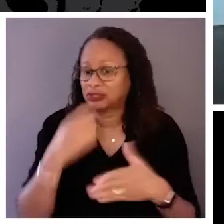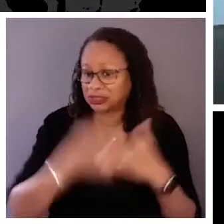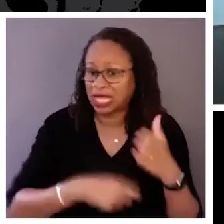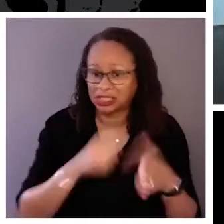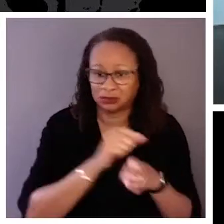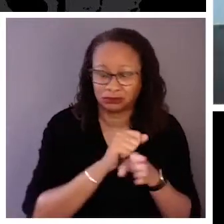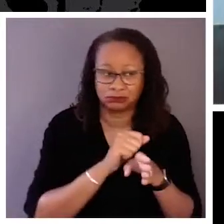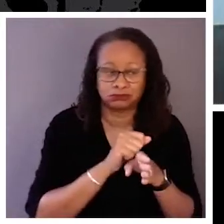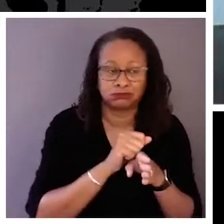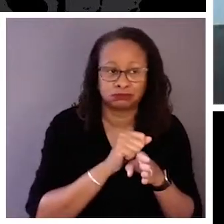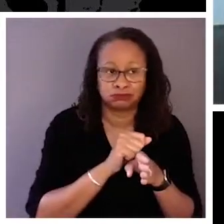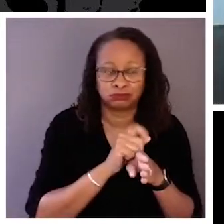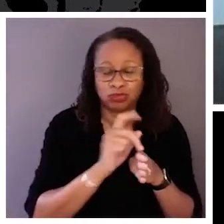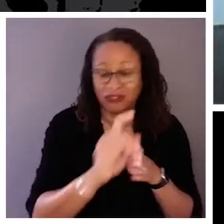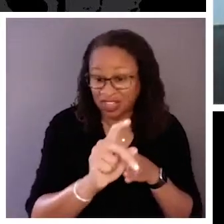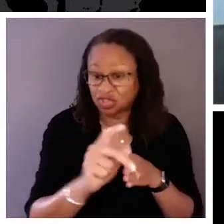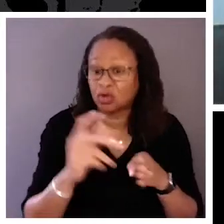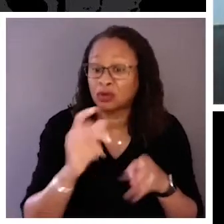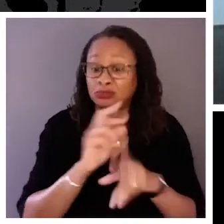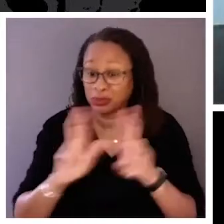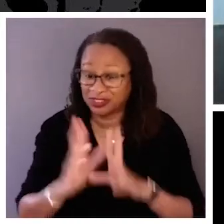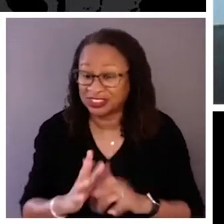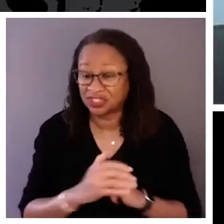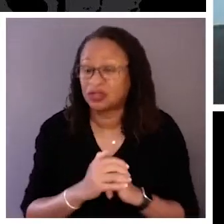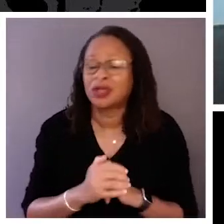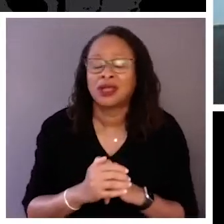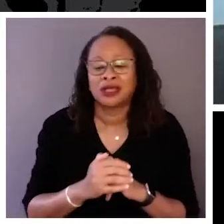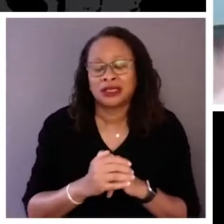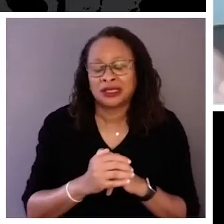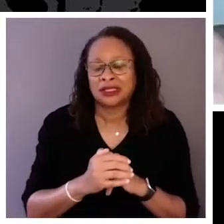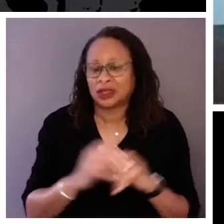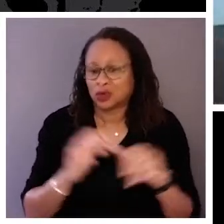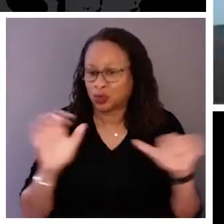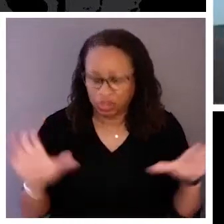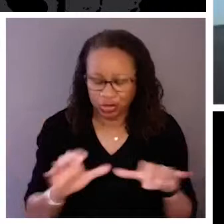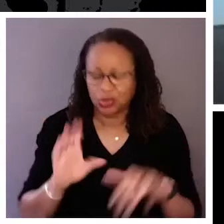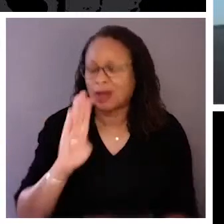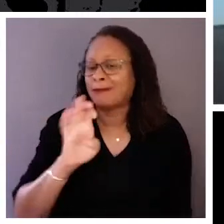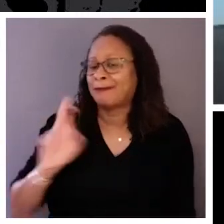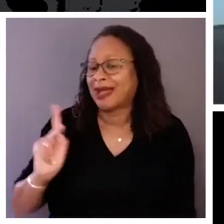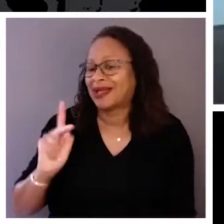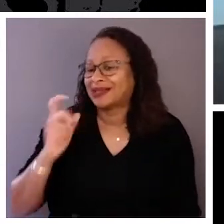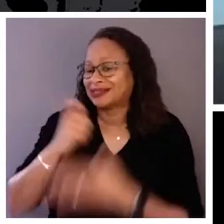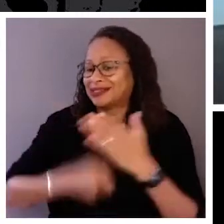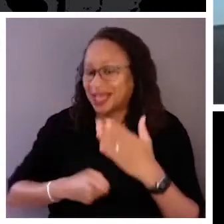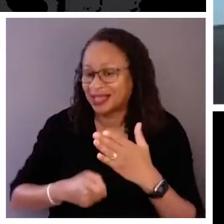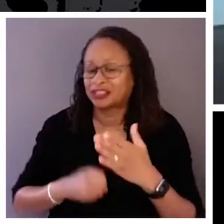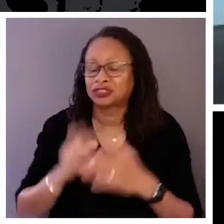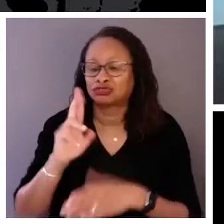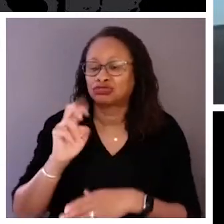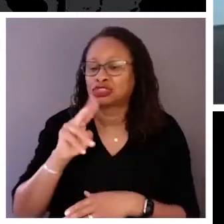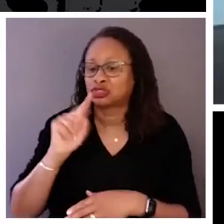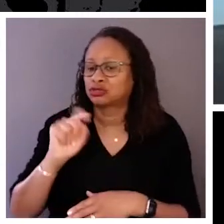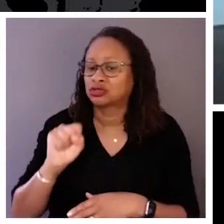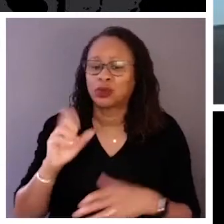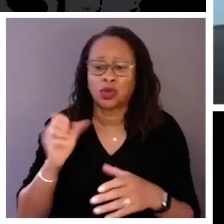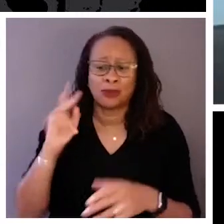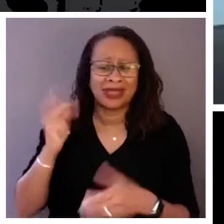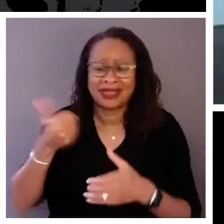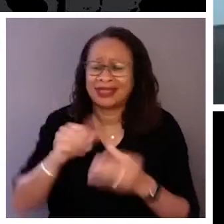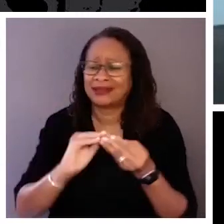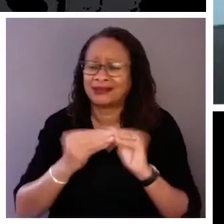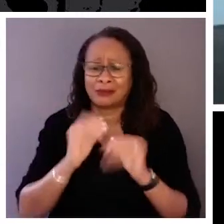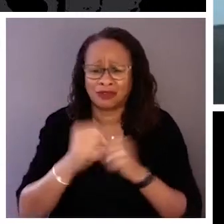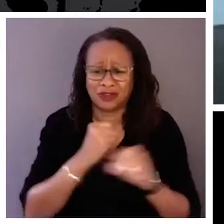good tax preparer, and those of us at VITA, we do back tax returns. We'll go back any number of years for members,